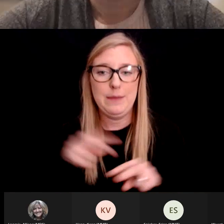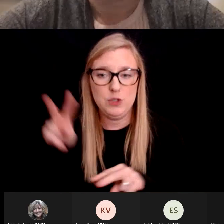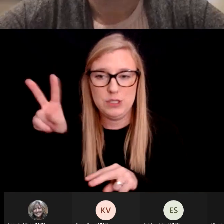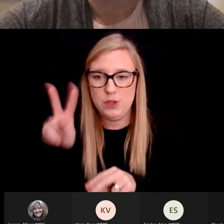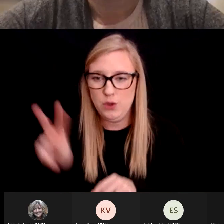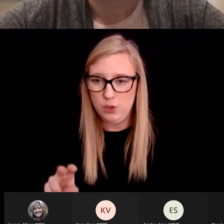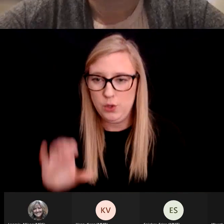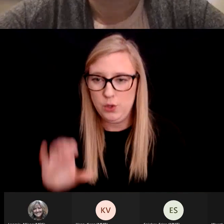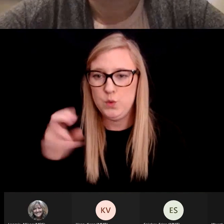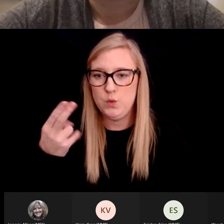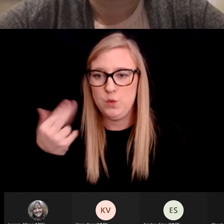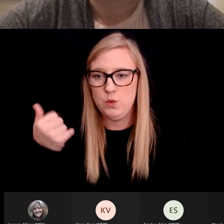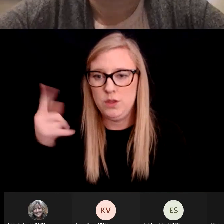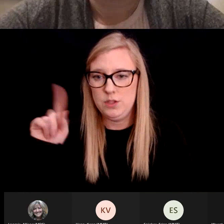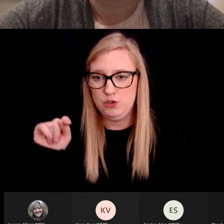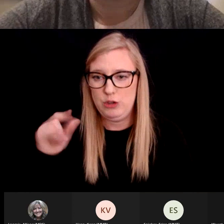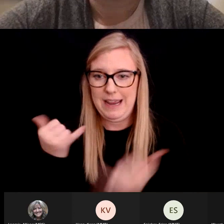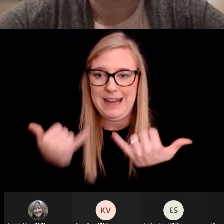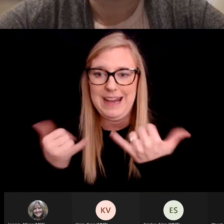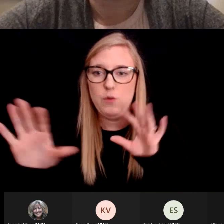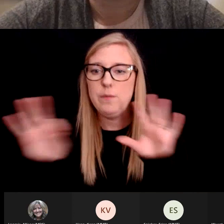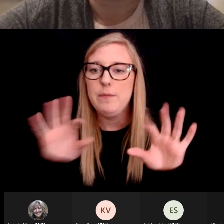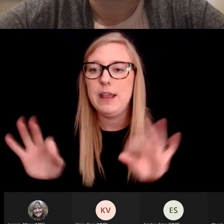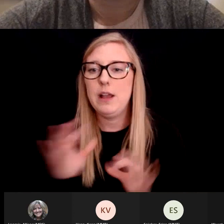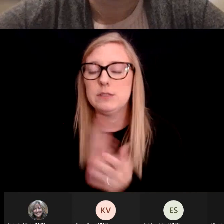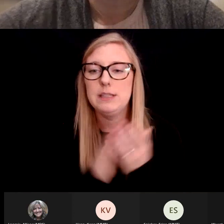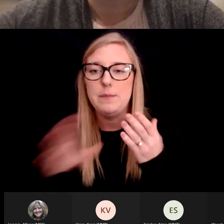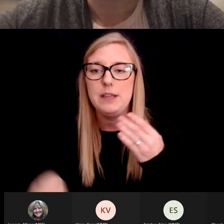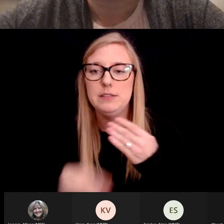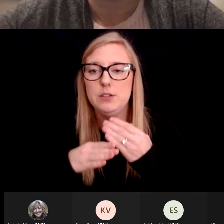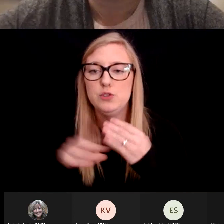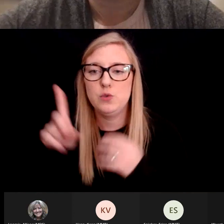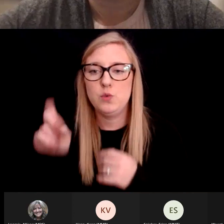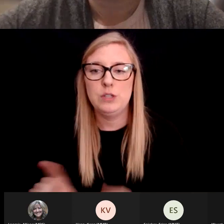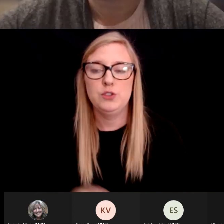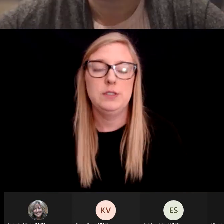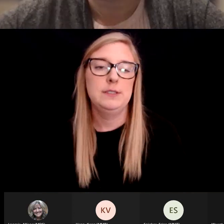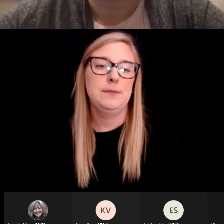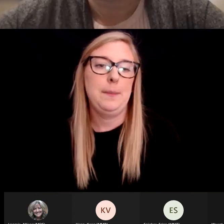chat here to pick out some additional questions.